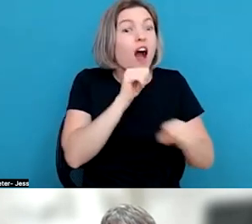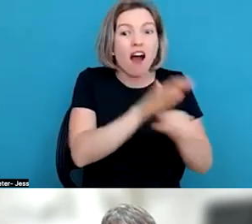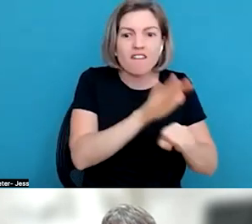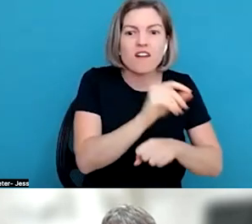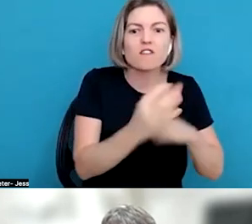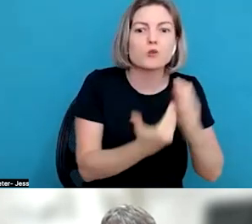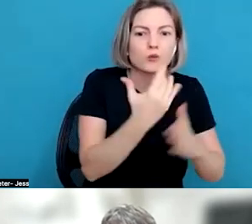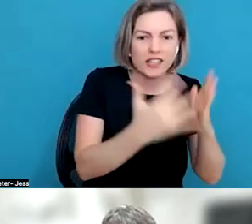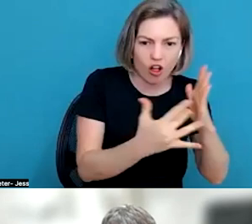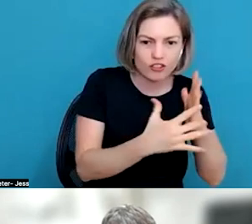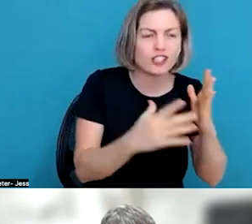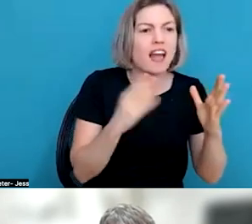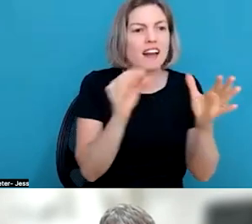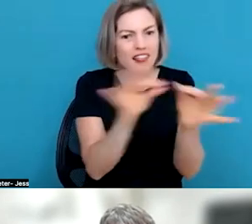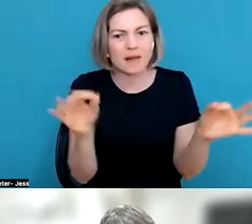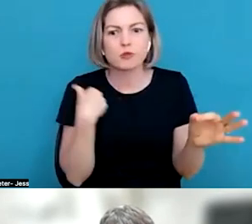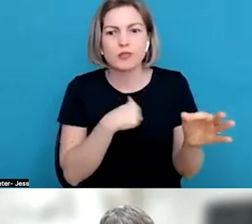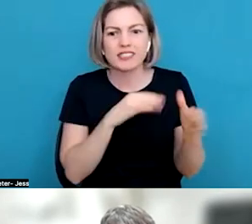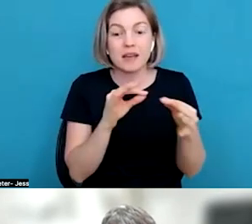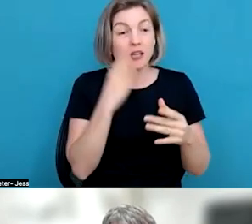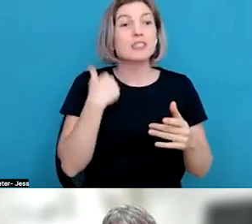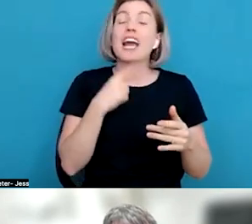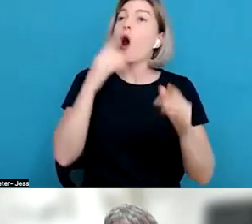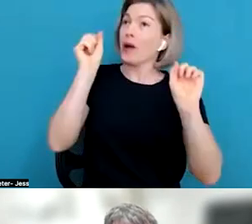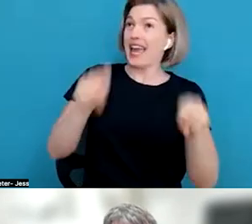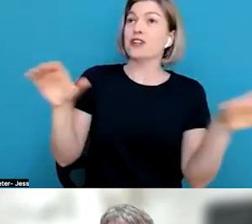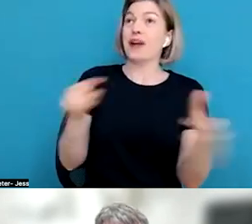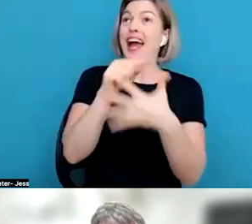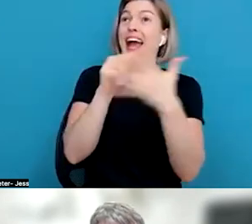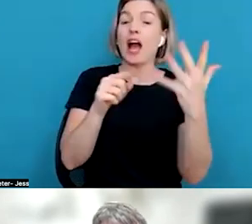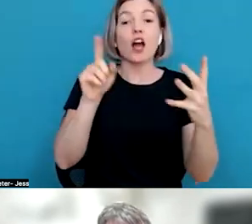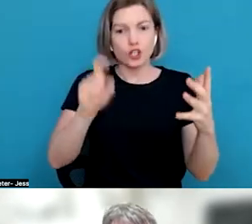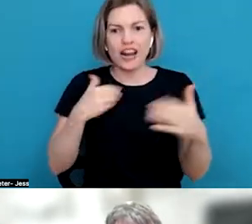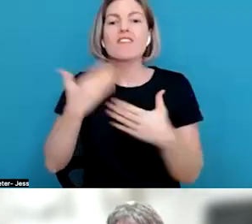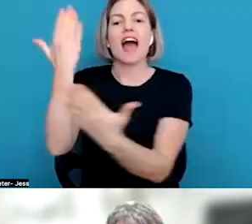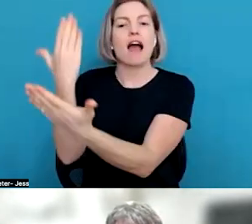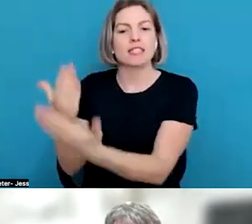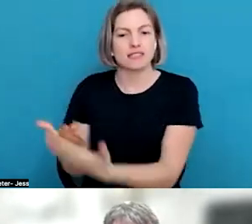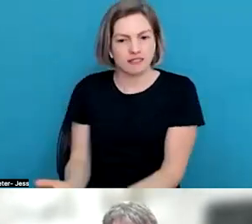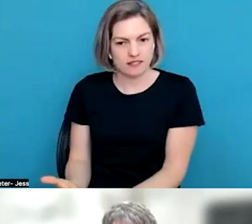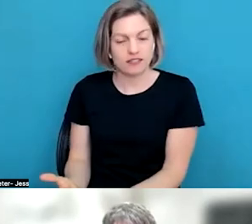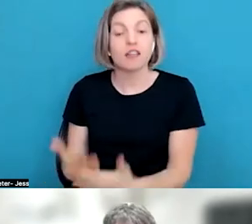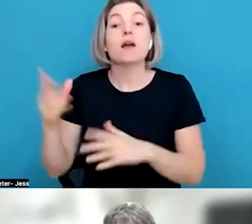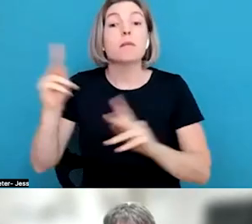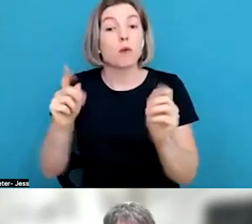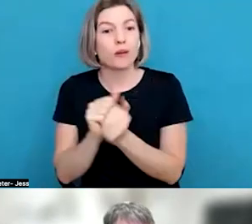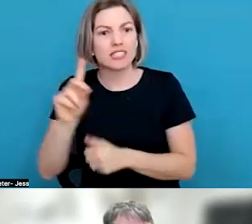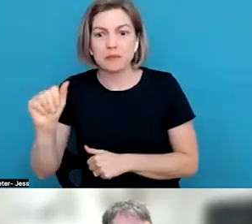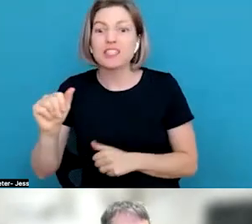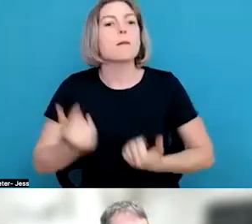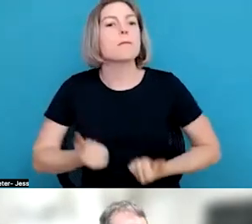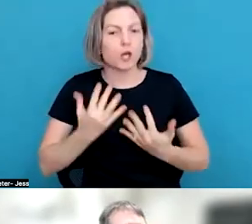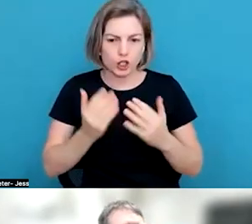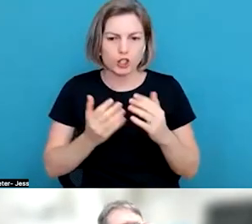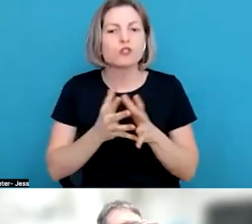here, because if we're going to make extraordinary claims, we should have extraordinary evidence, and persons with disabilities have been burned far too